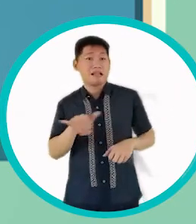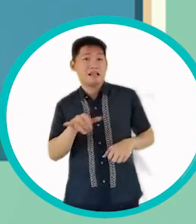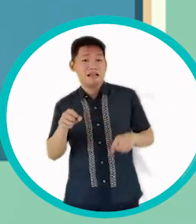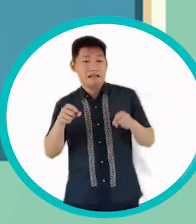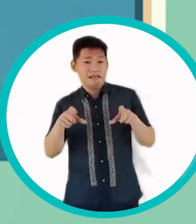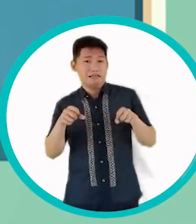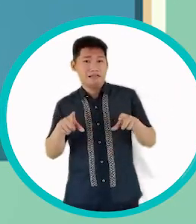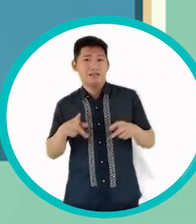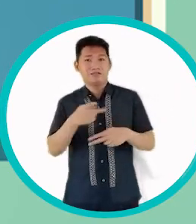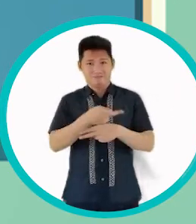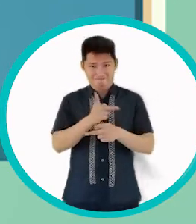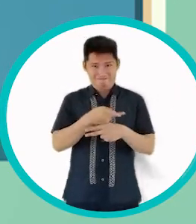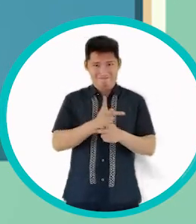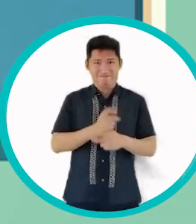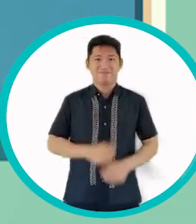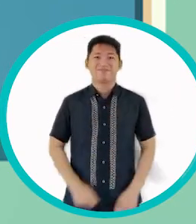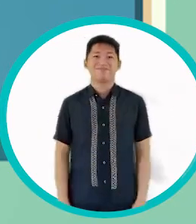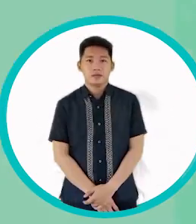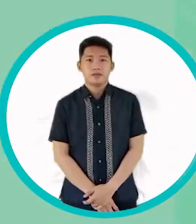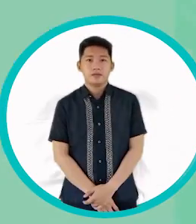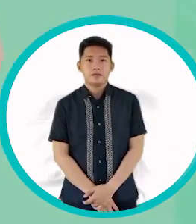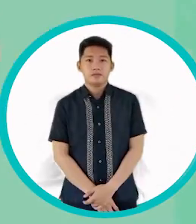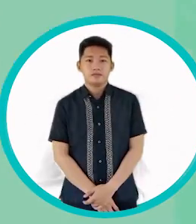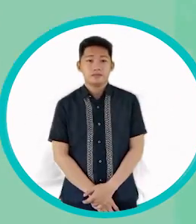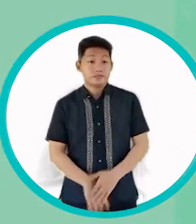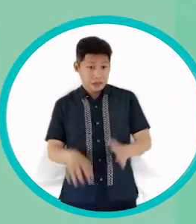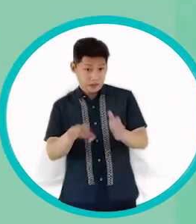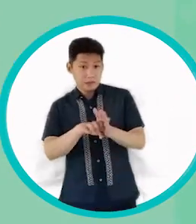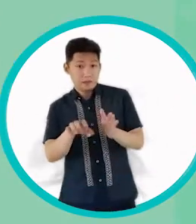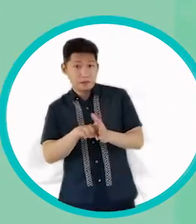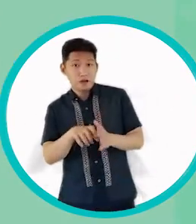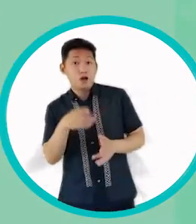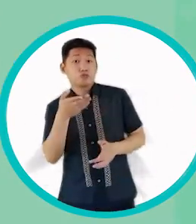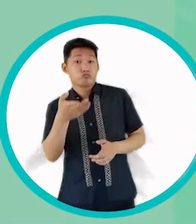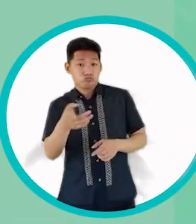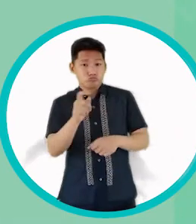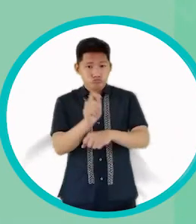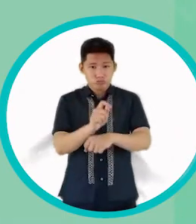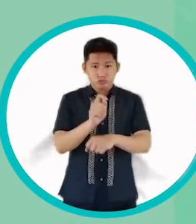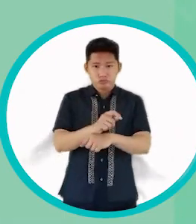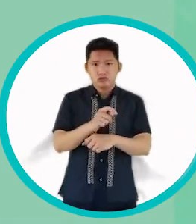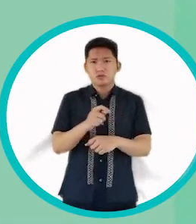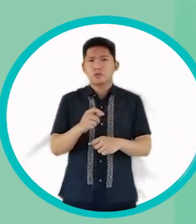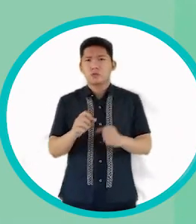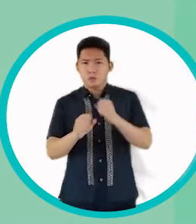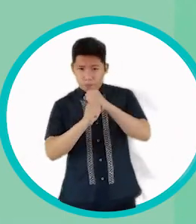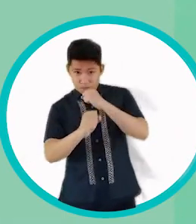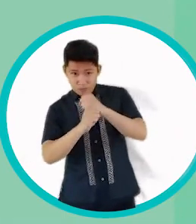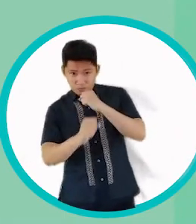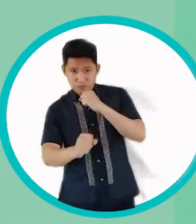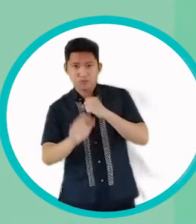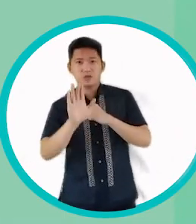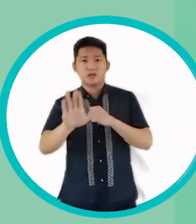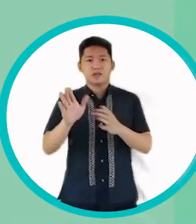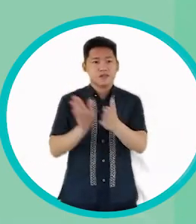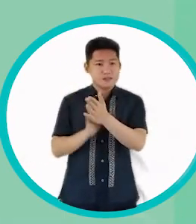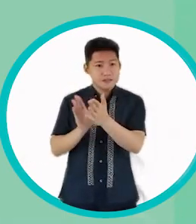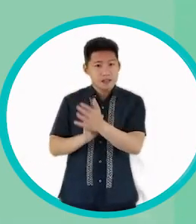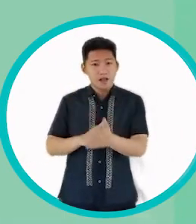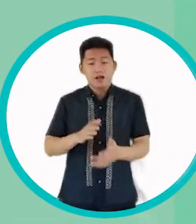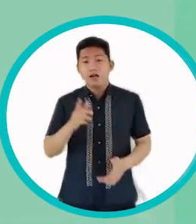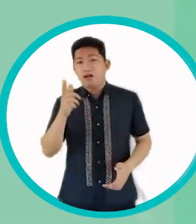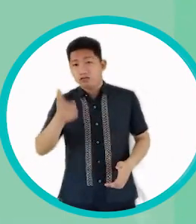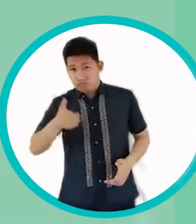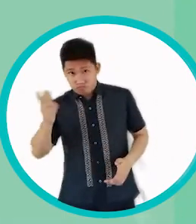like selling a product. For example, you are tasked to promote your school for the school